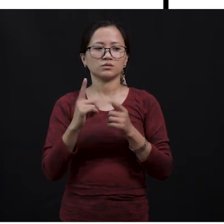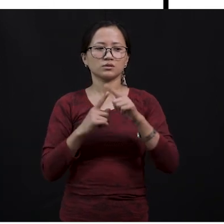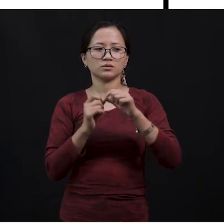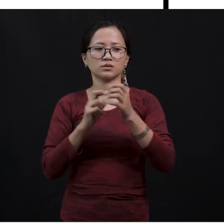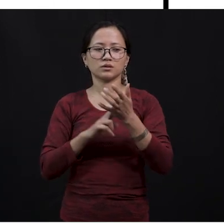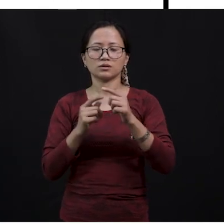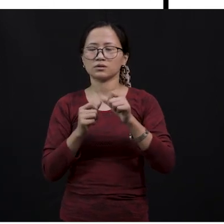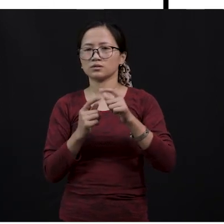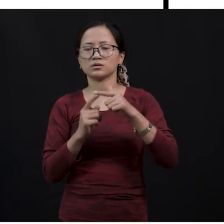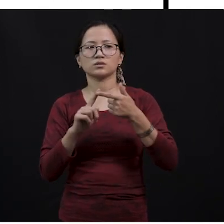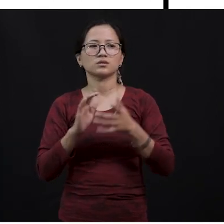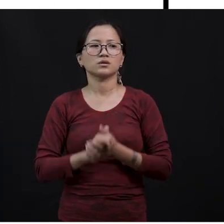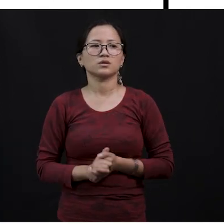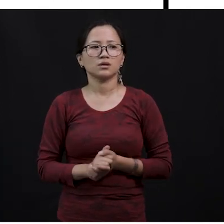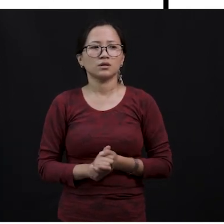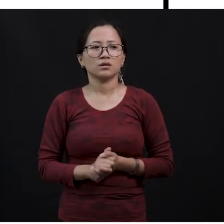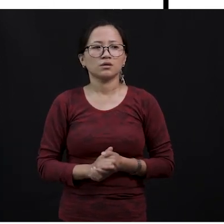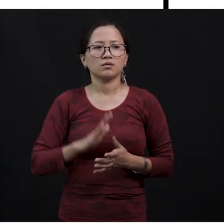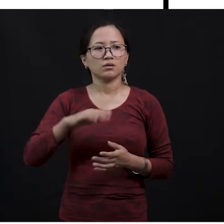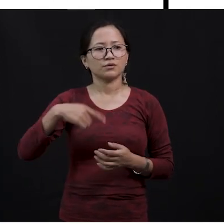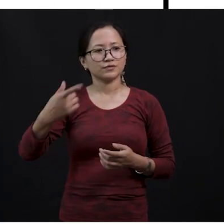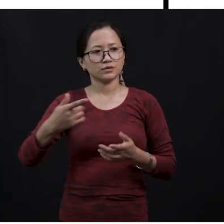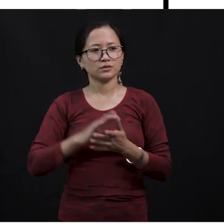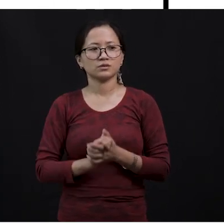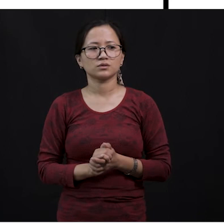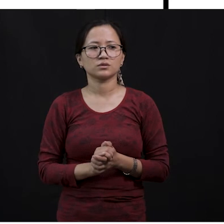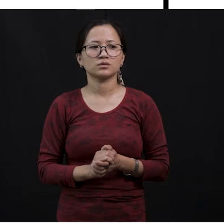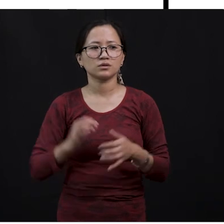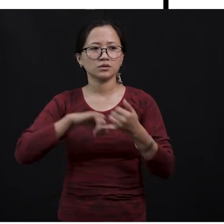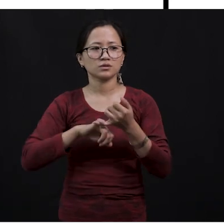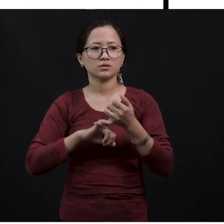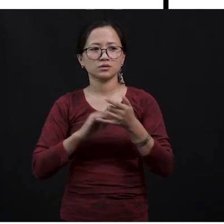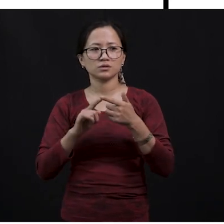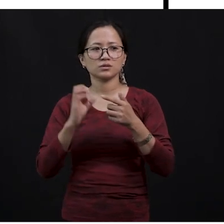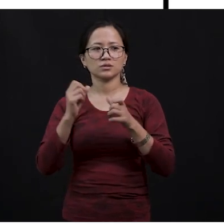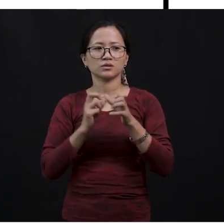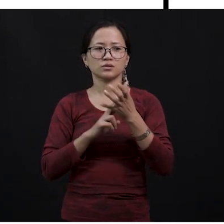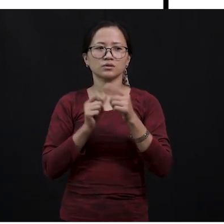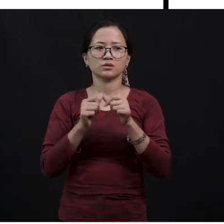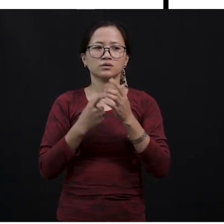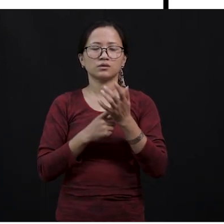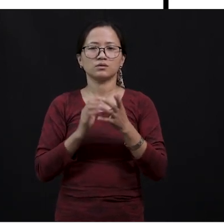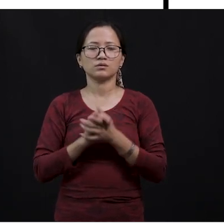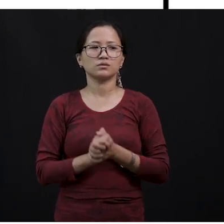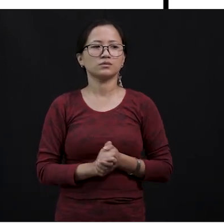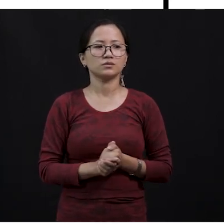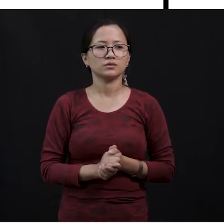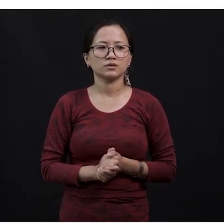speaks highly of him. And after Sikandar Lodi comes Ibrahim Lodi, but unfortunately he was a